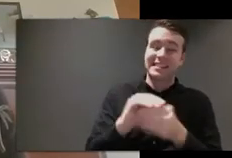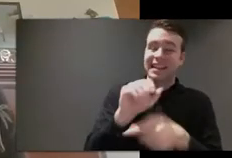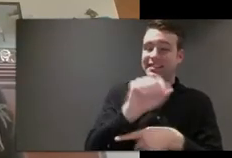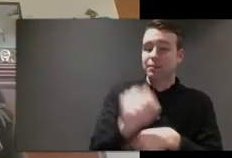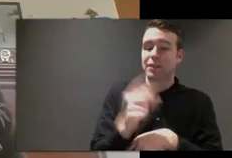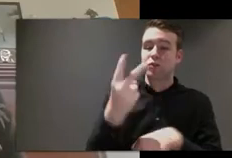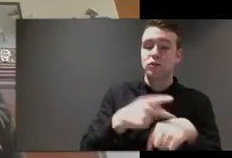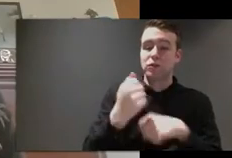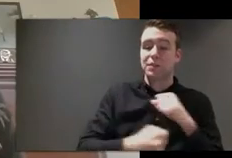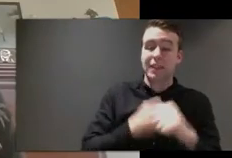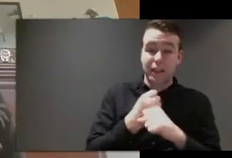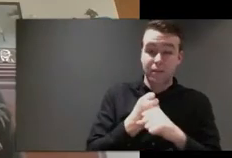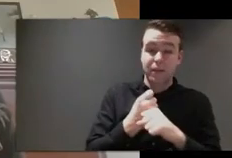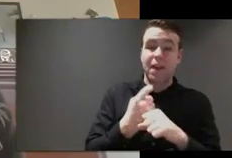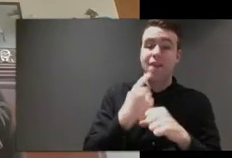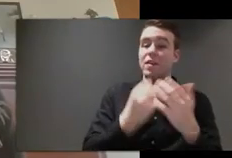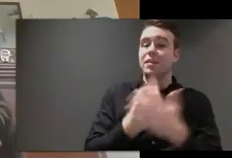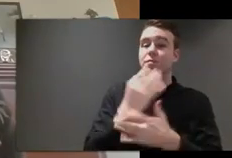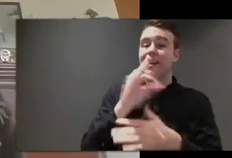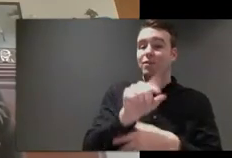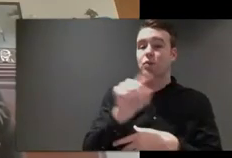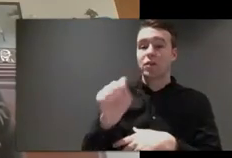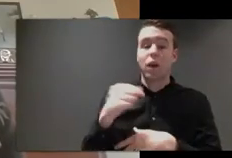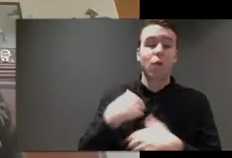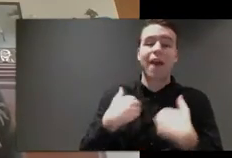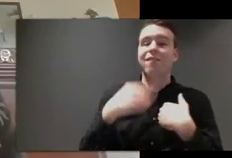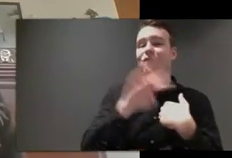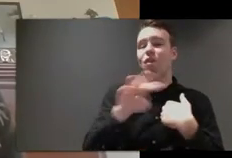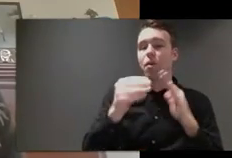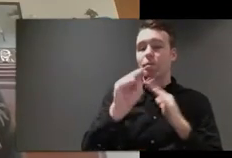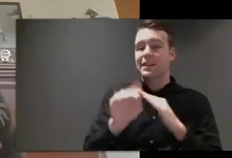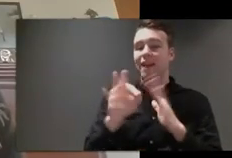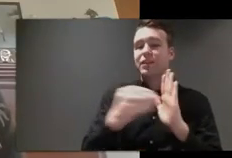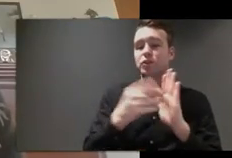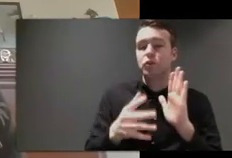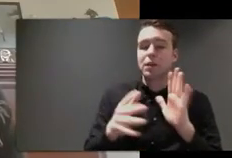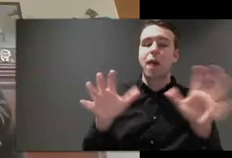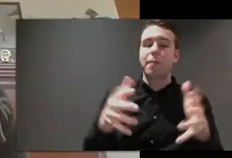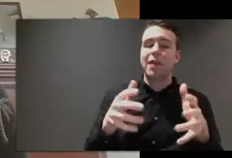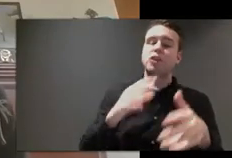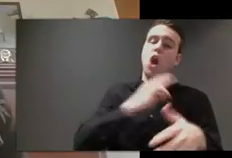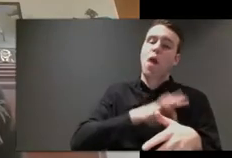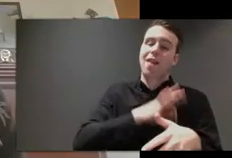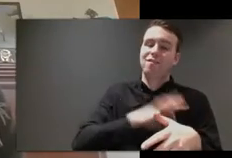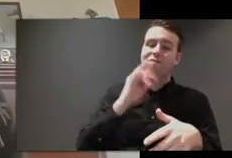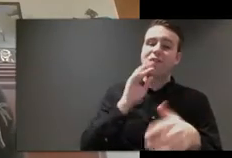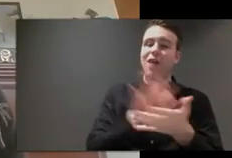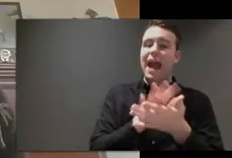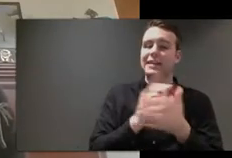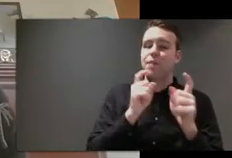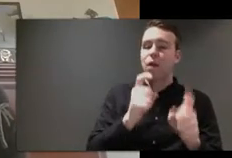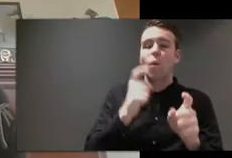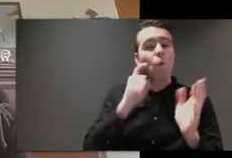a year. For the spring of 2020, we had 44% of the student population qualify for academic award